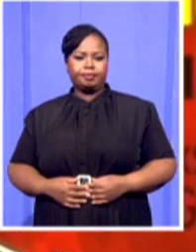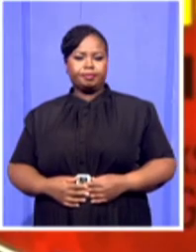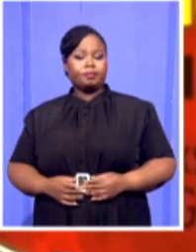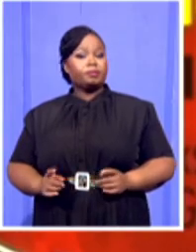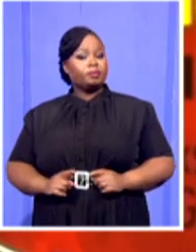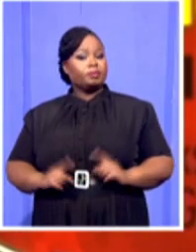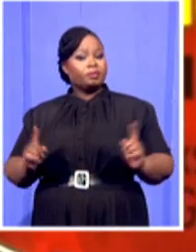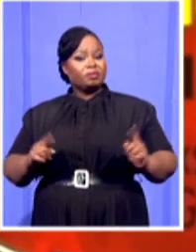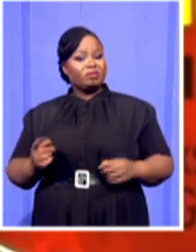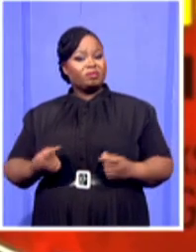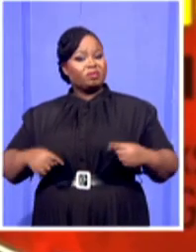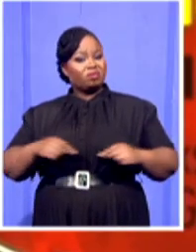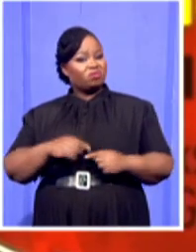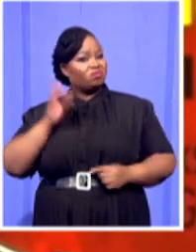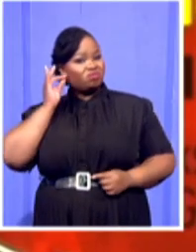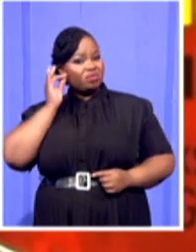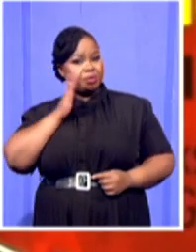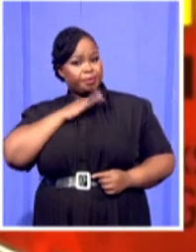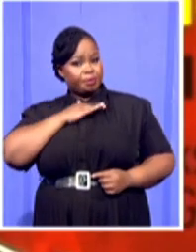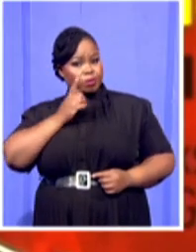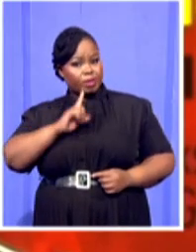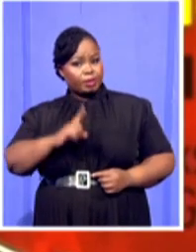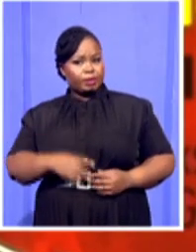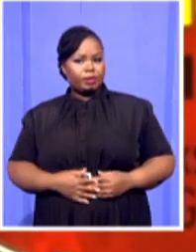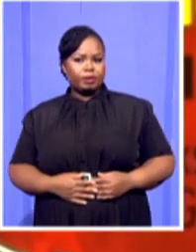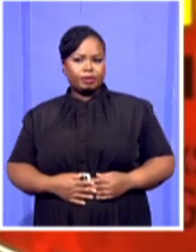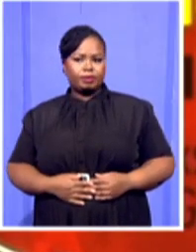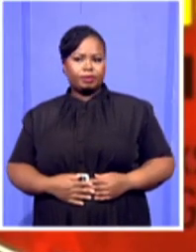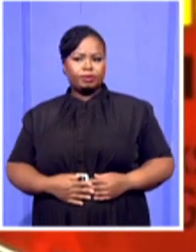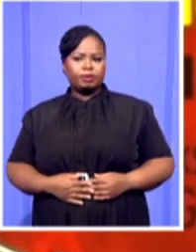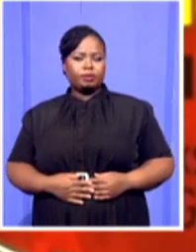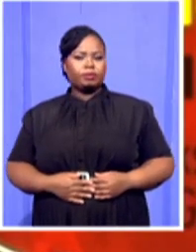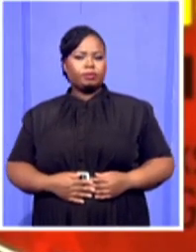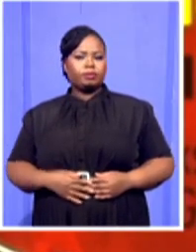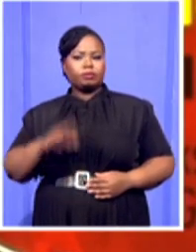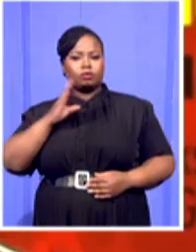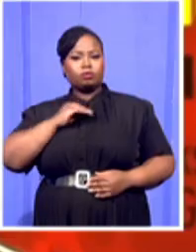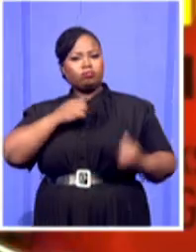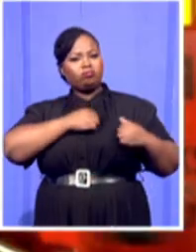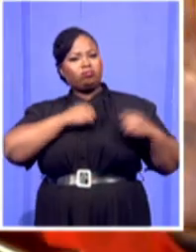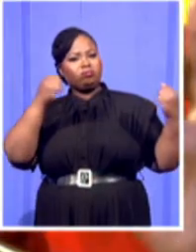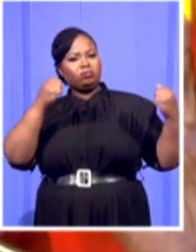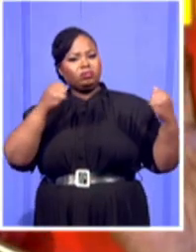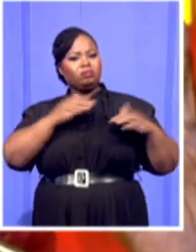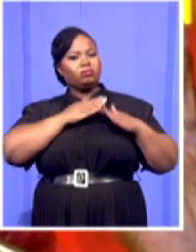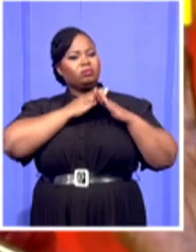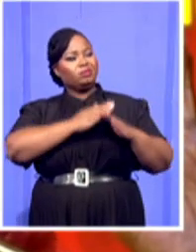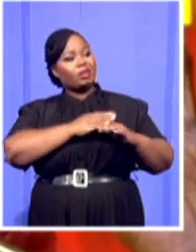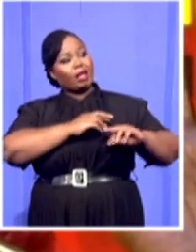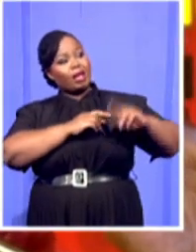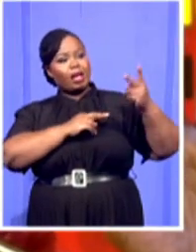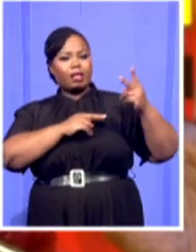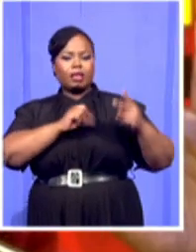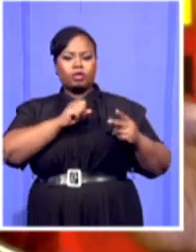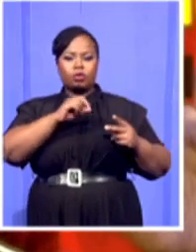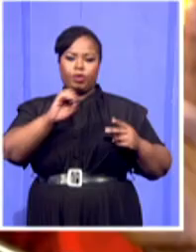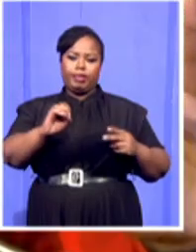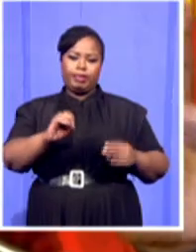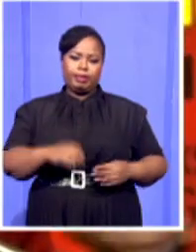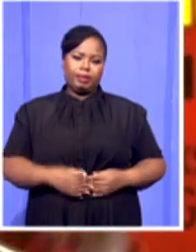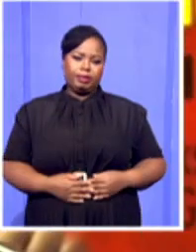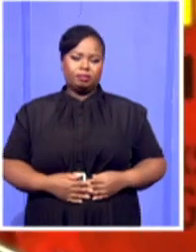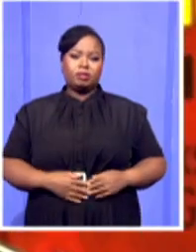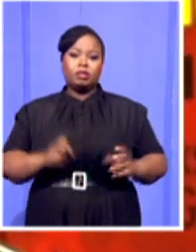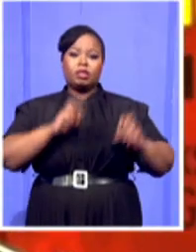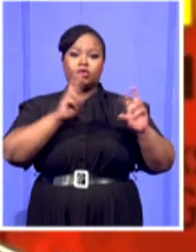But what we have not heard was the party speak out in defense of other key state owned entities,